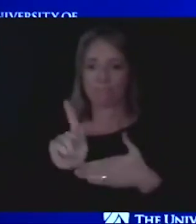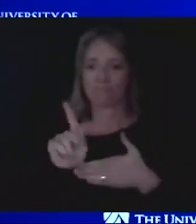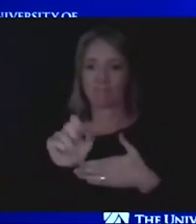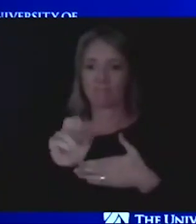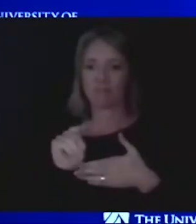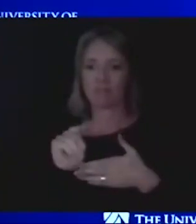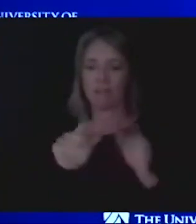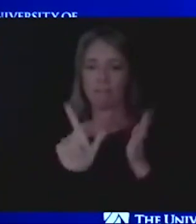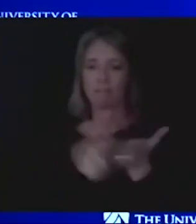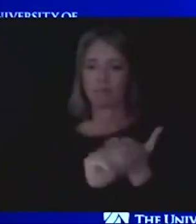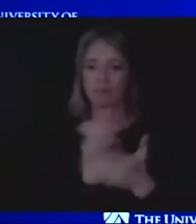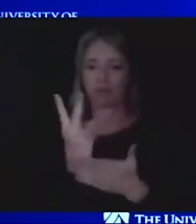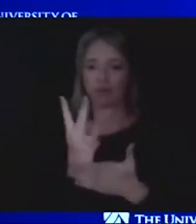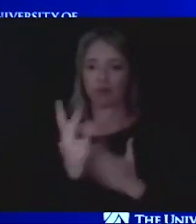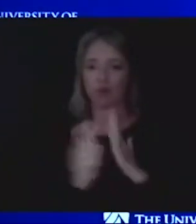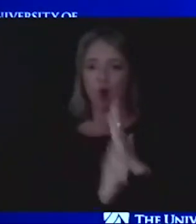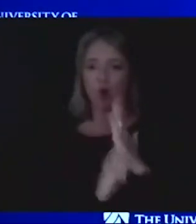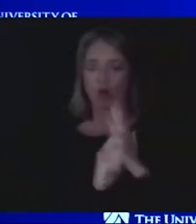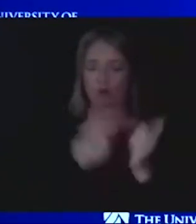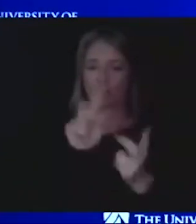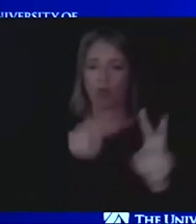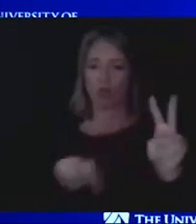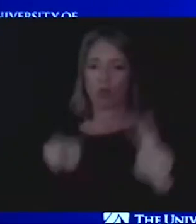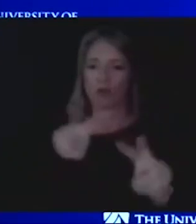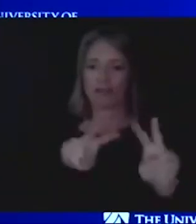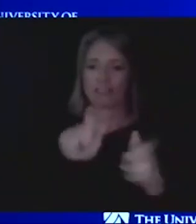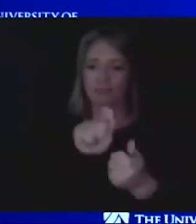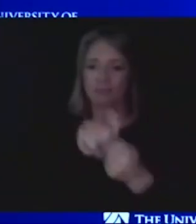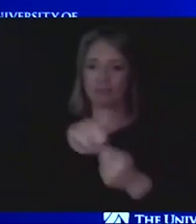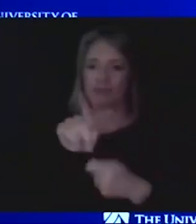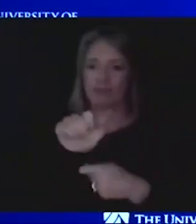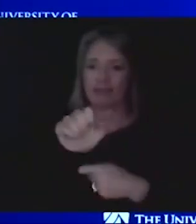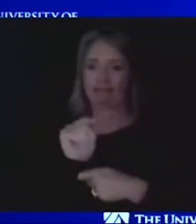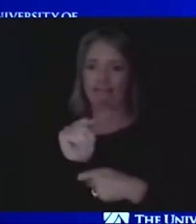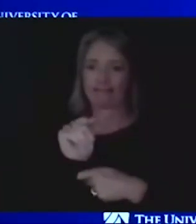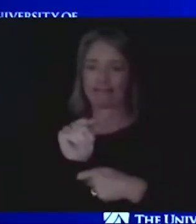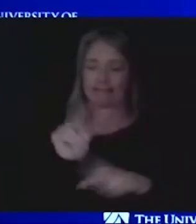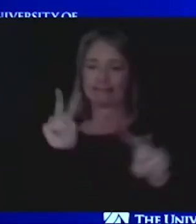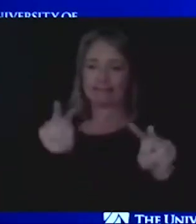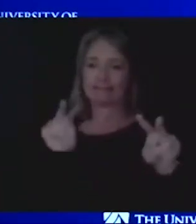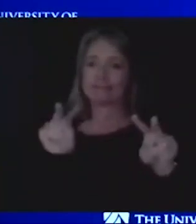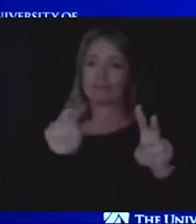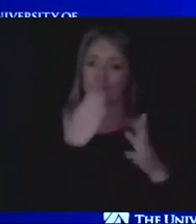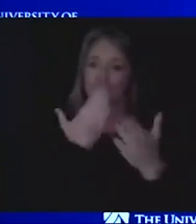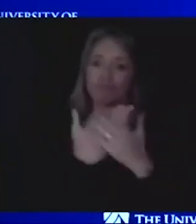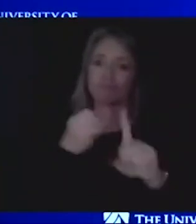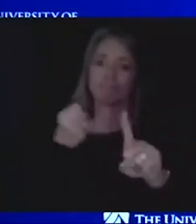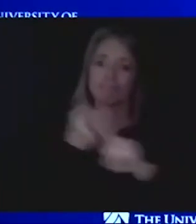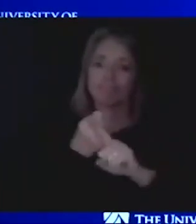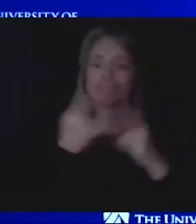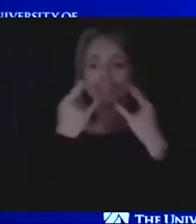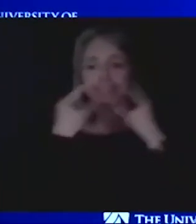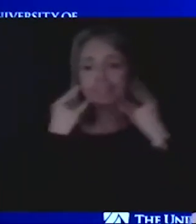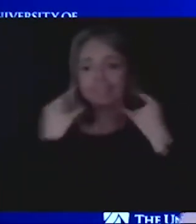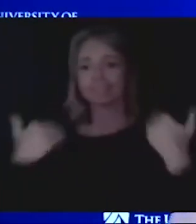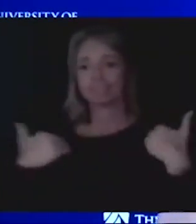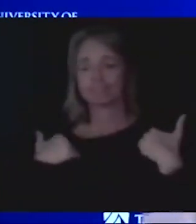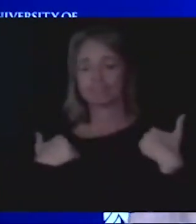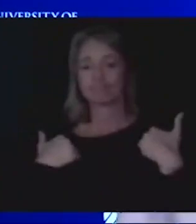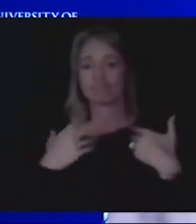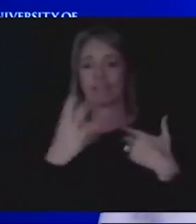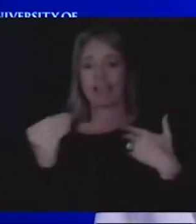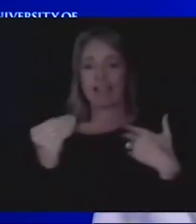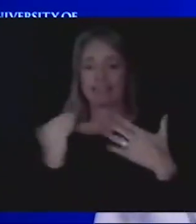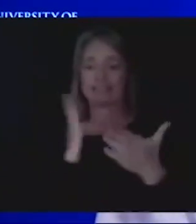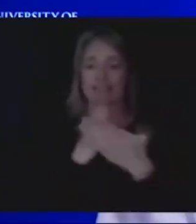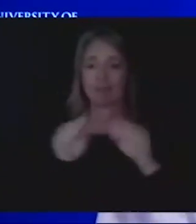looking specifically at Kansas, showing the good impact of masking in stopping the spread of disease in